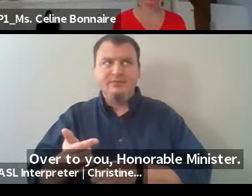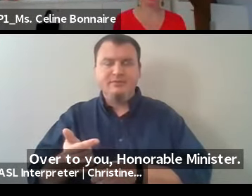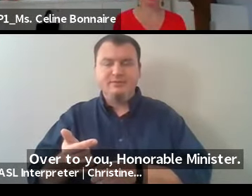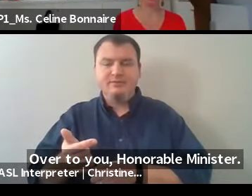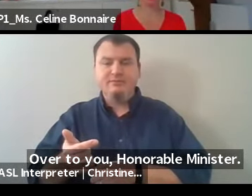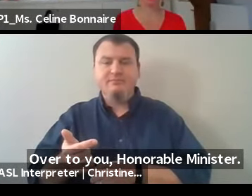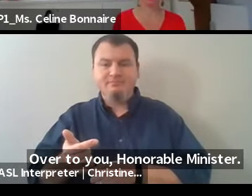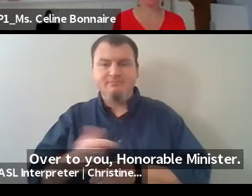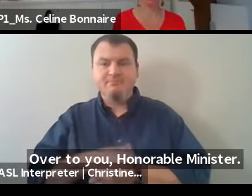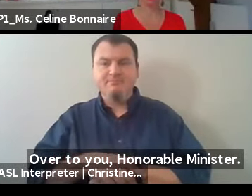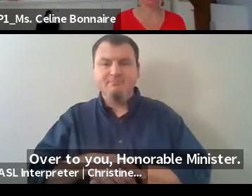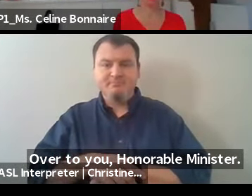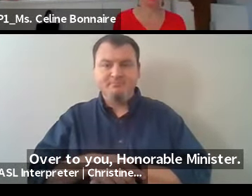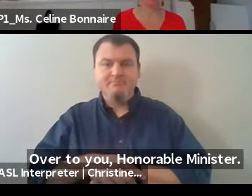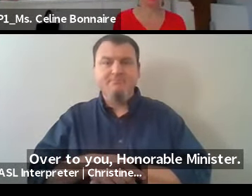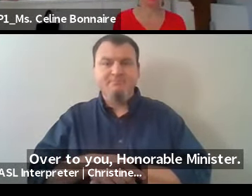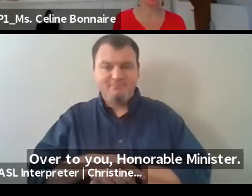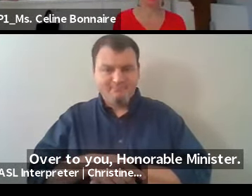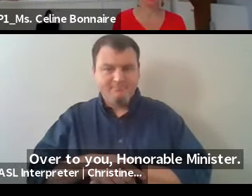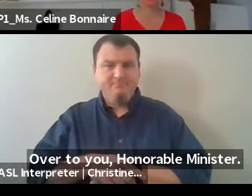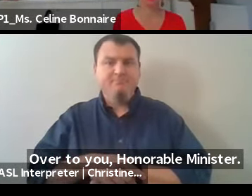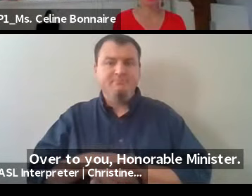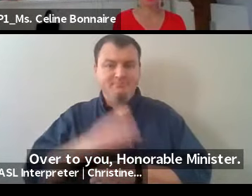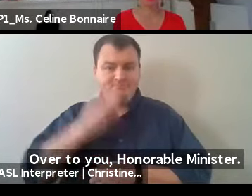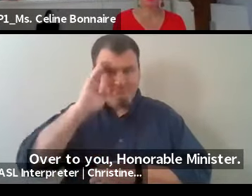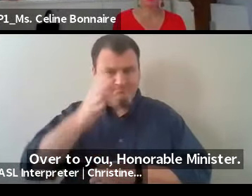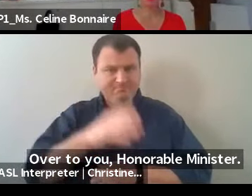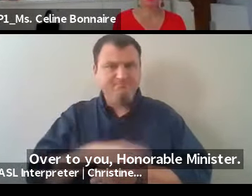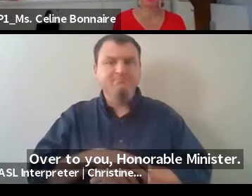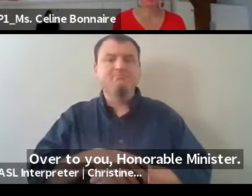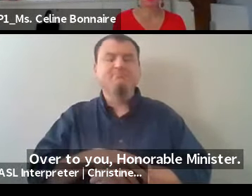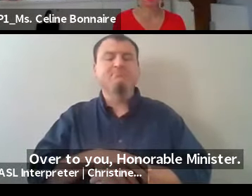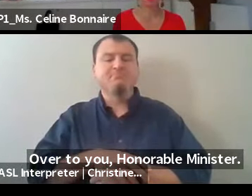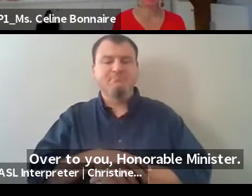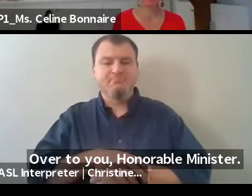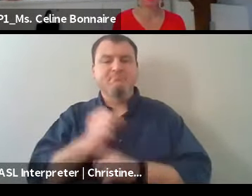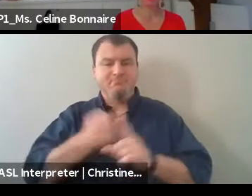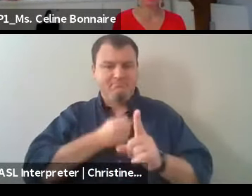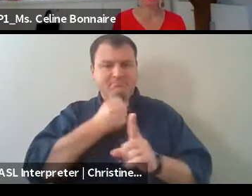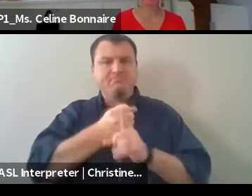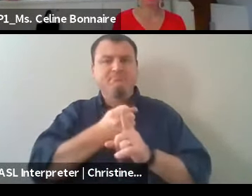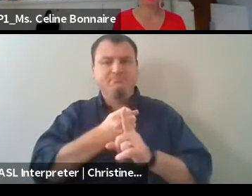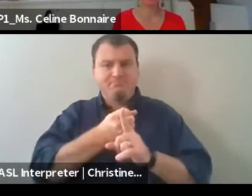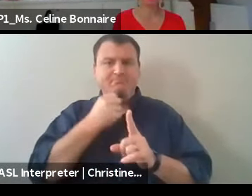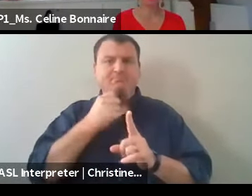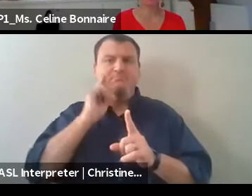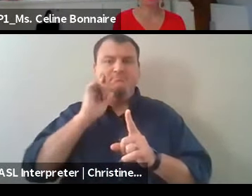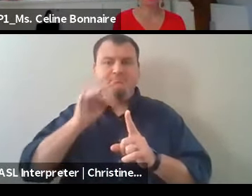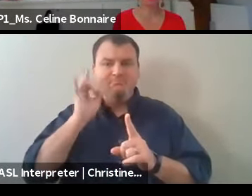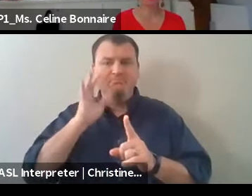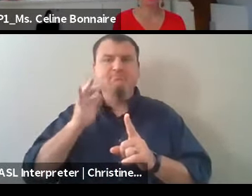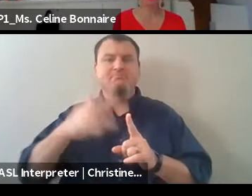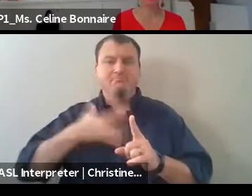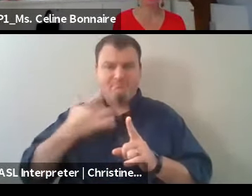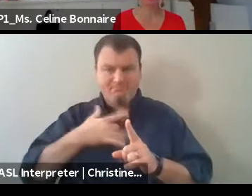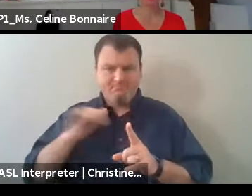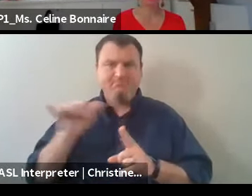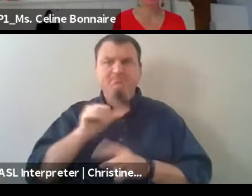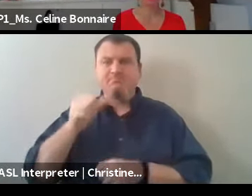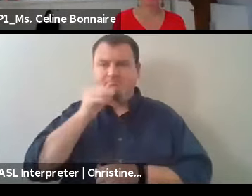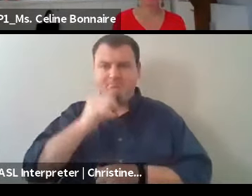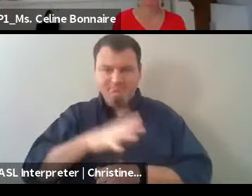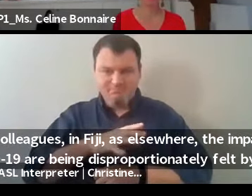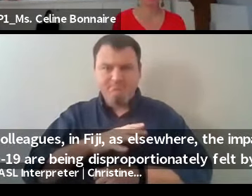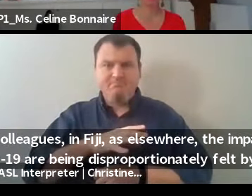Colleagues, in Fiji, as elsewhere, the impacts of COVID-19 are being disproportionately felt by women who earn less